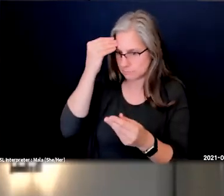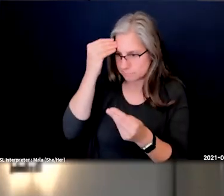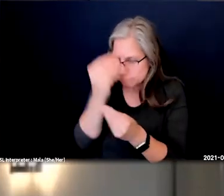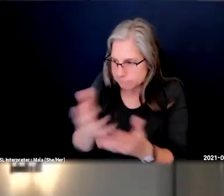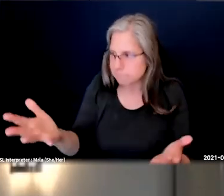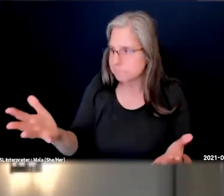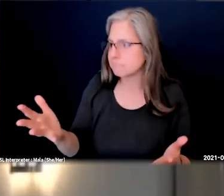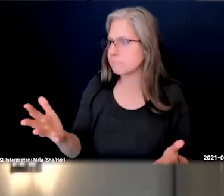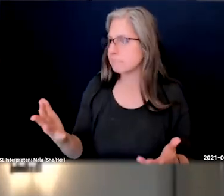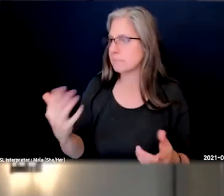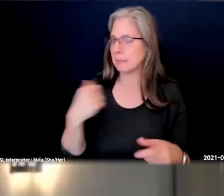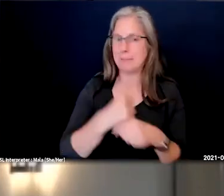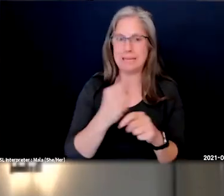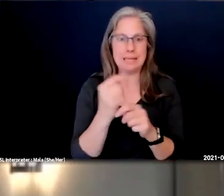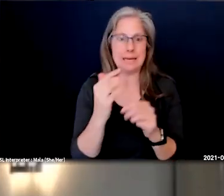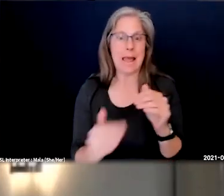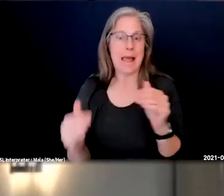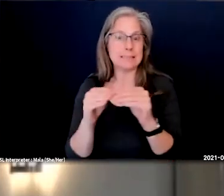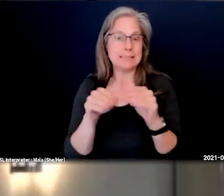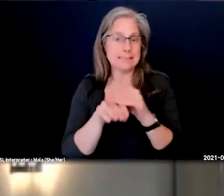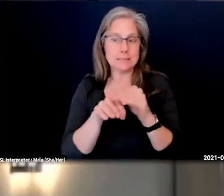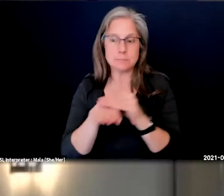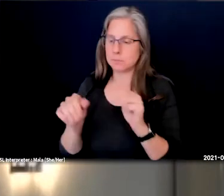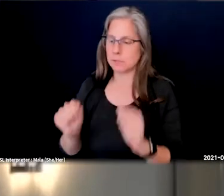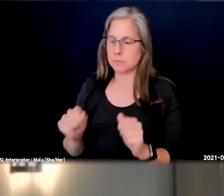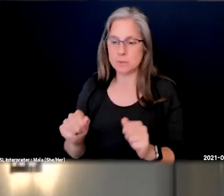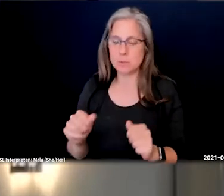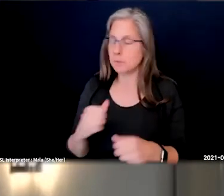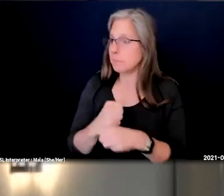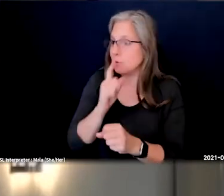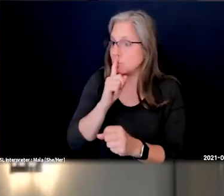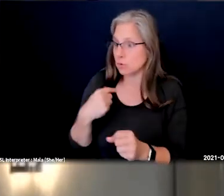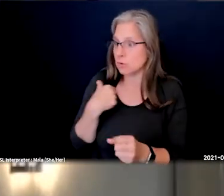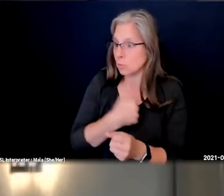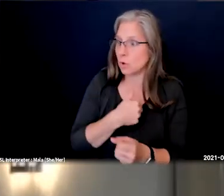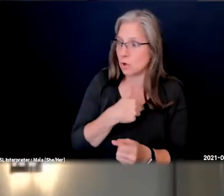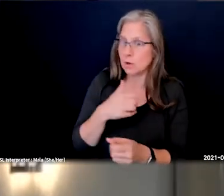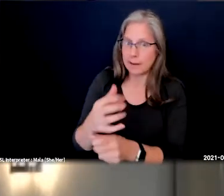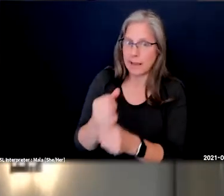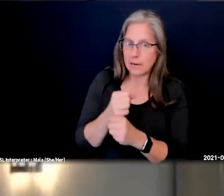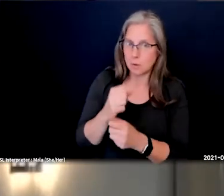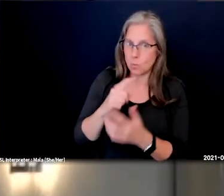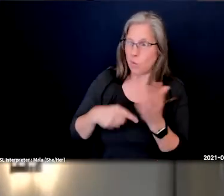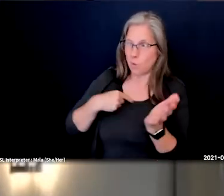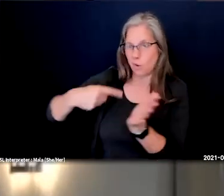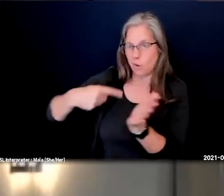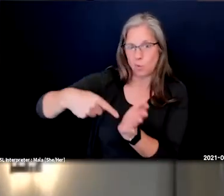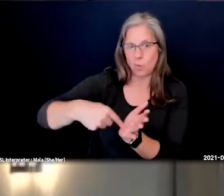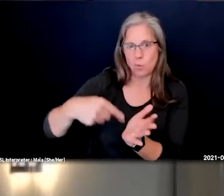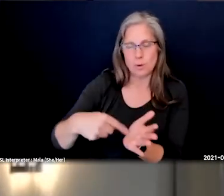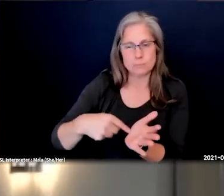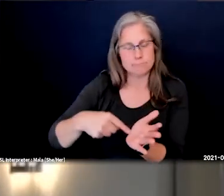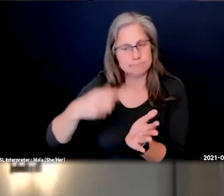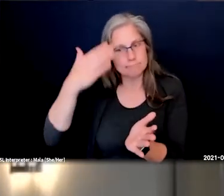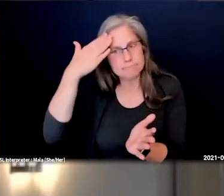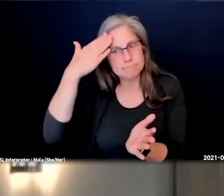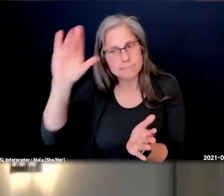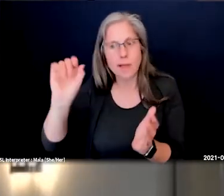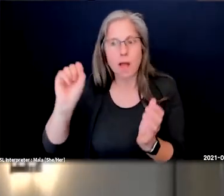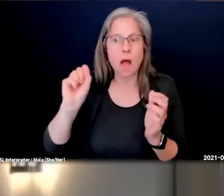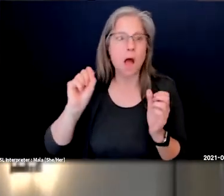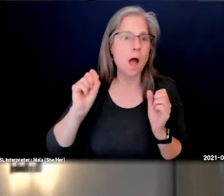make it as accessible as possible, and also just to assure that we're getting what we're due. I don't know if there's